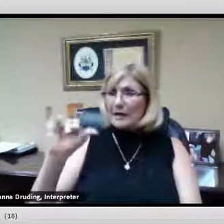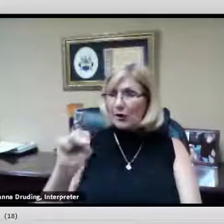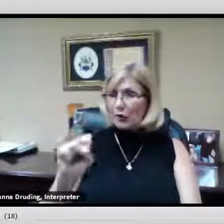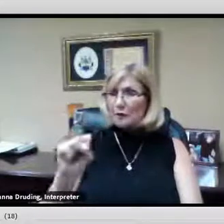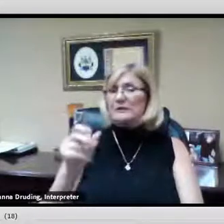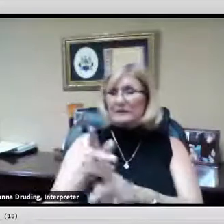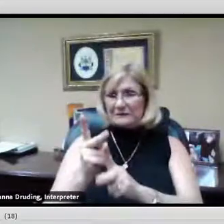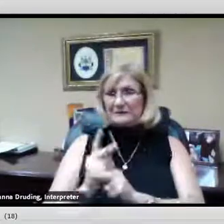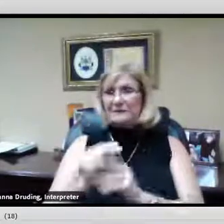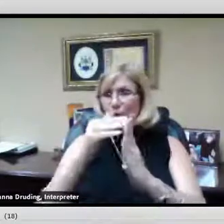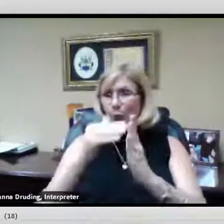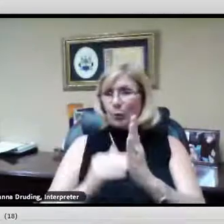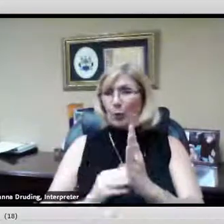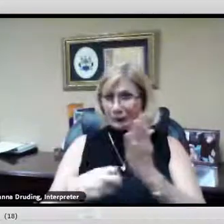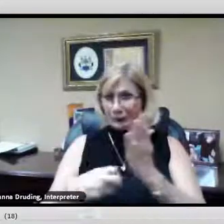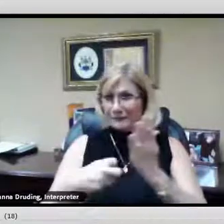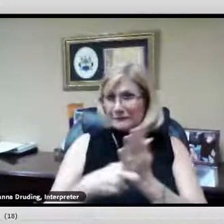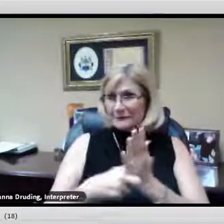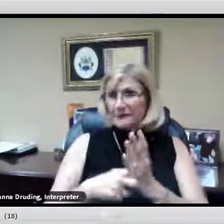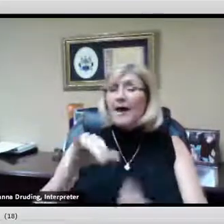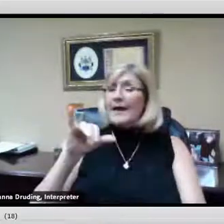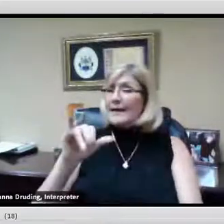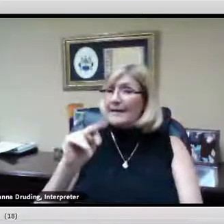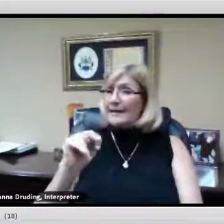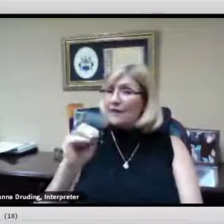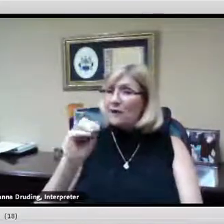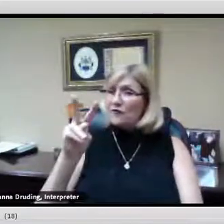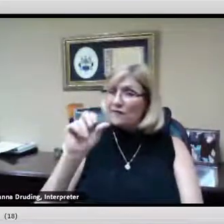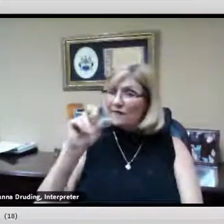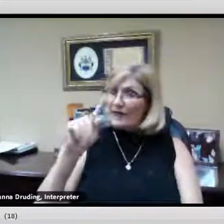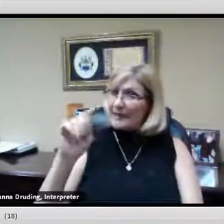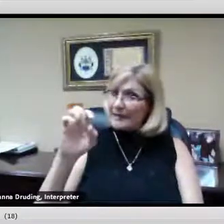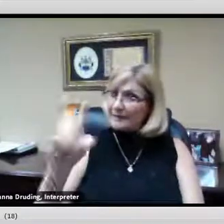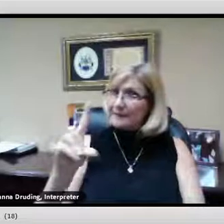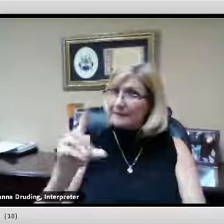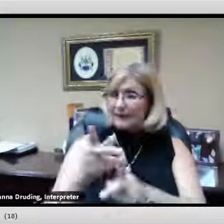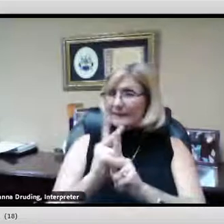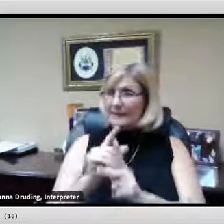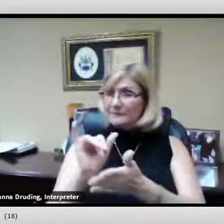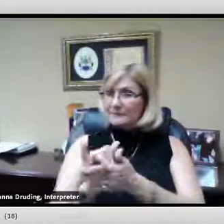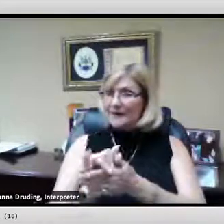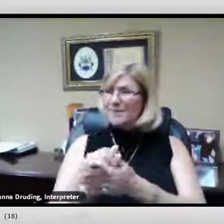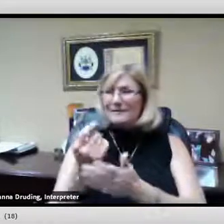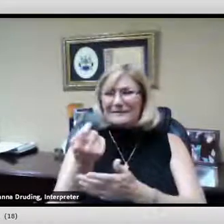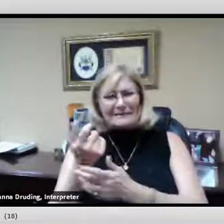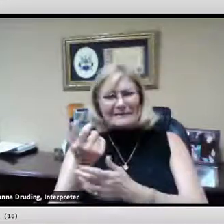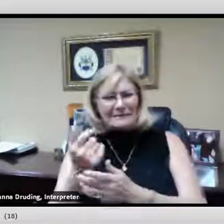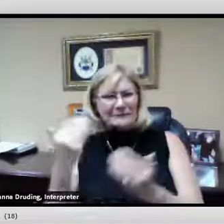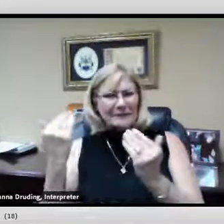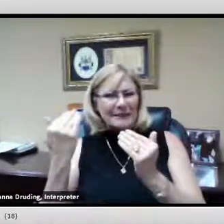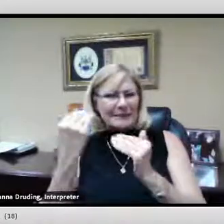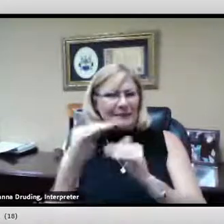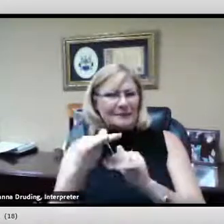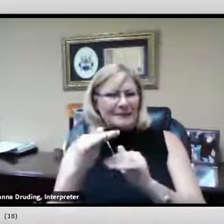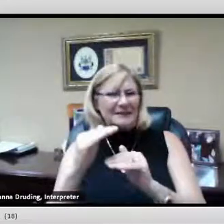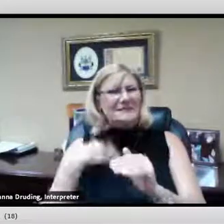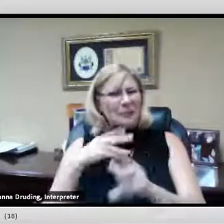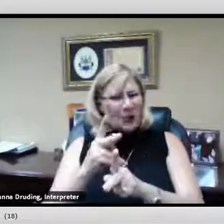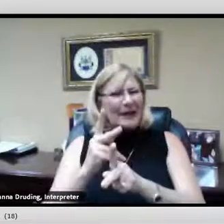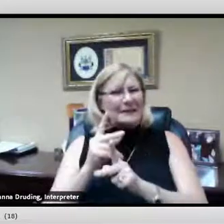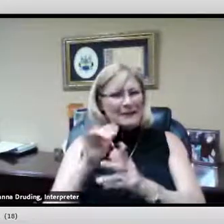ILS does that too, but I'm sorry, Innovative does that too, but it's a little bit limited. And so I keep